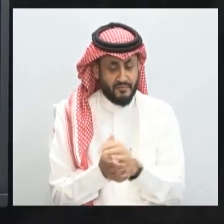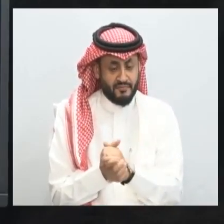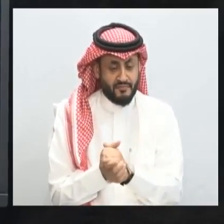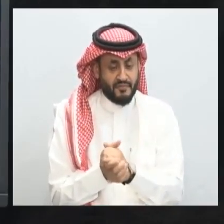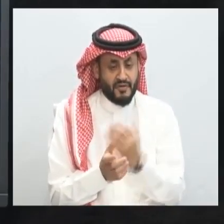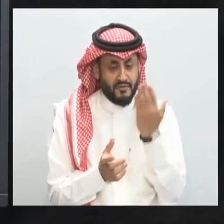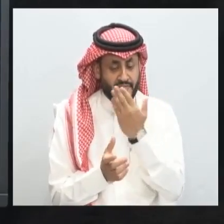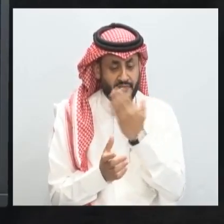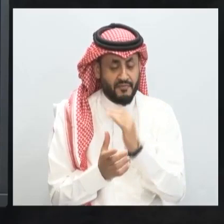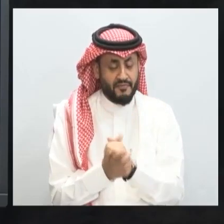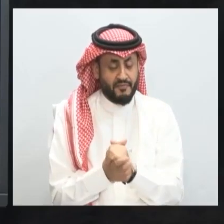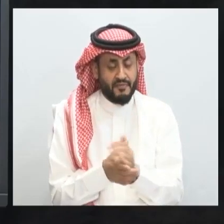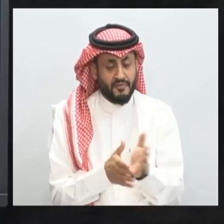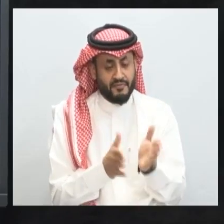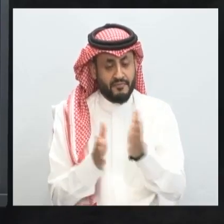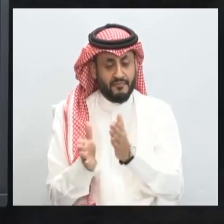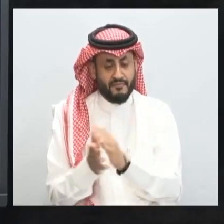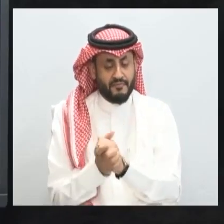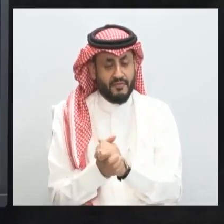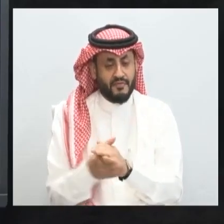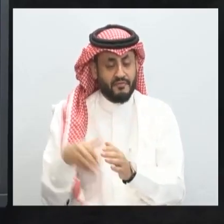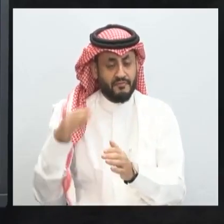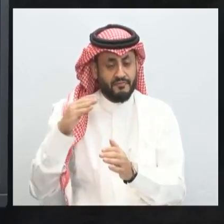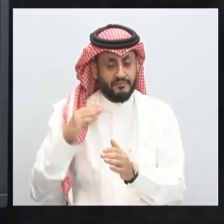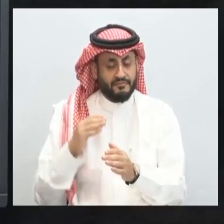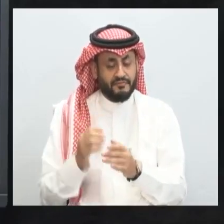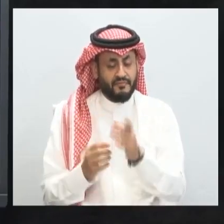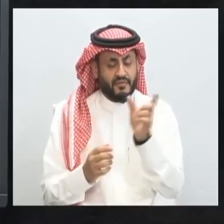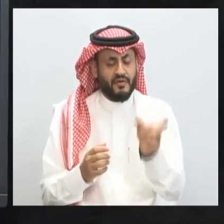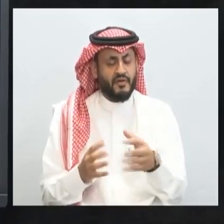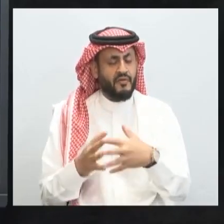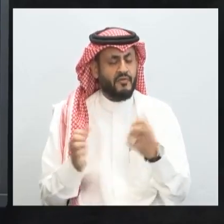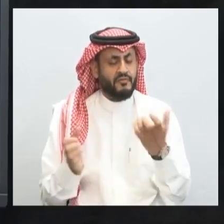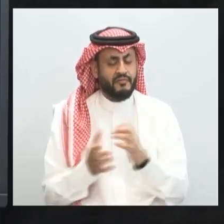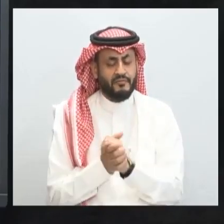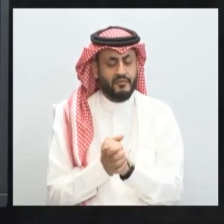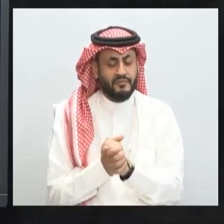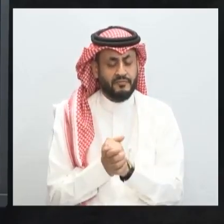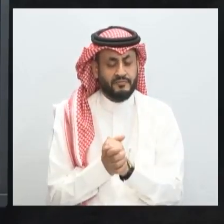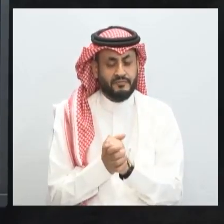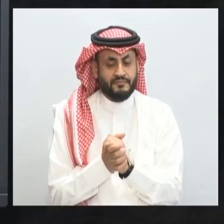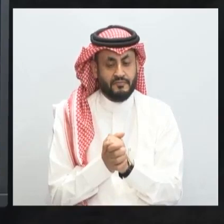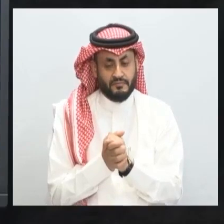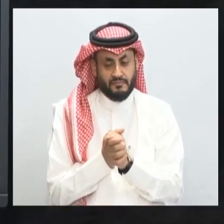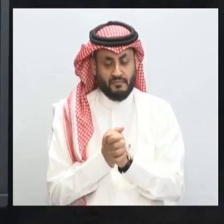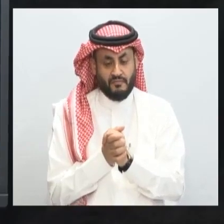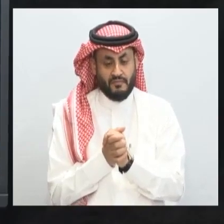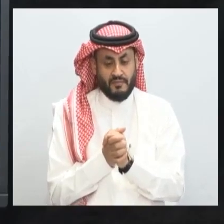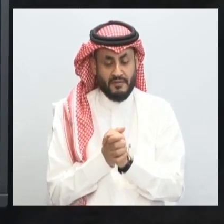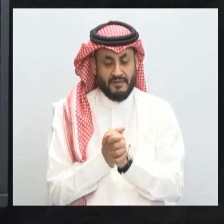them now. And then after the reading, you are going to answer based on what are the meanings that we have here in the